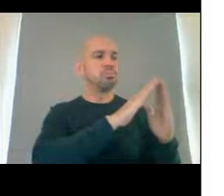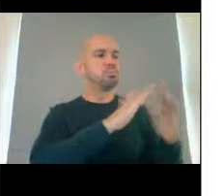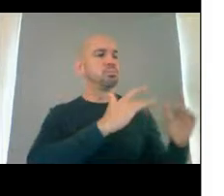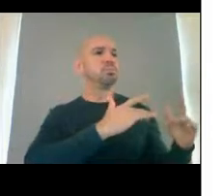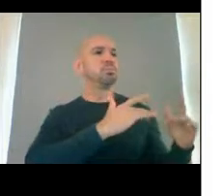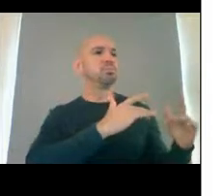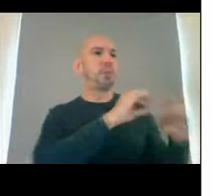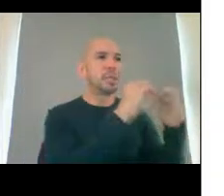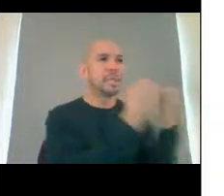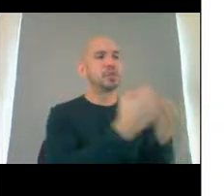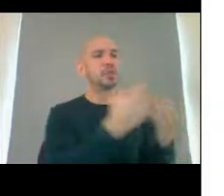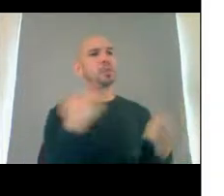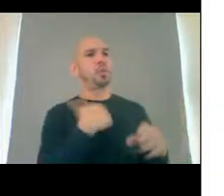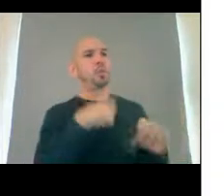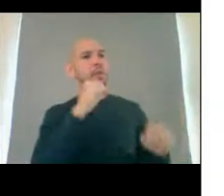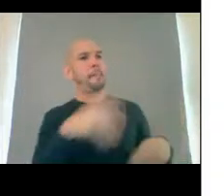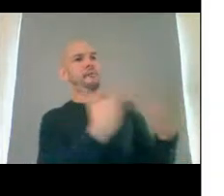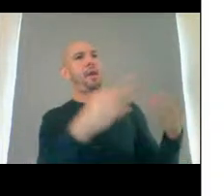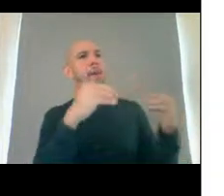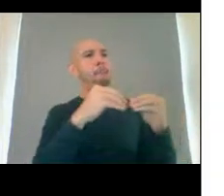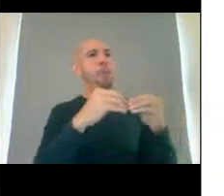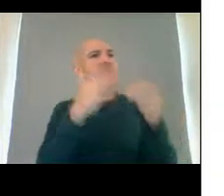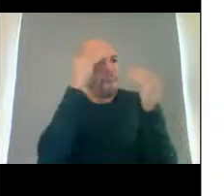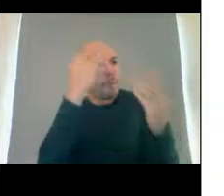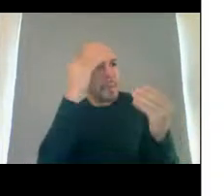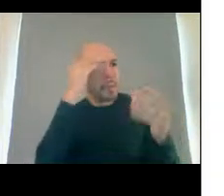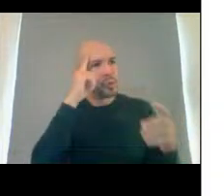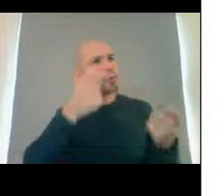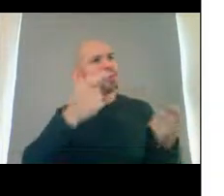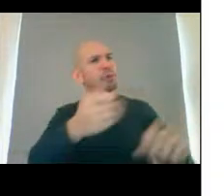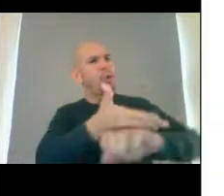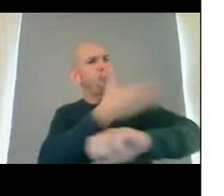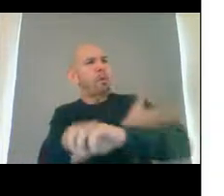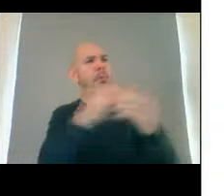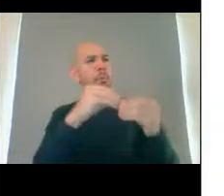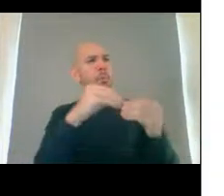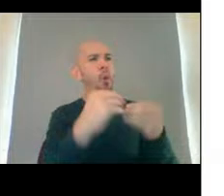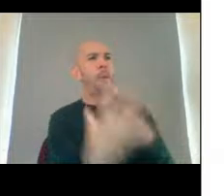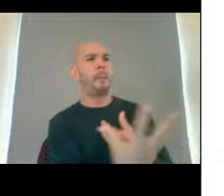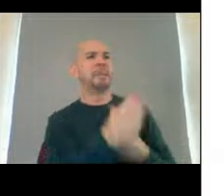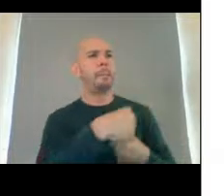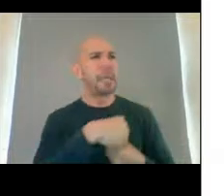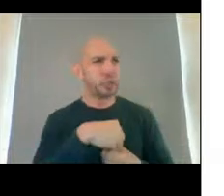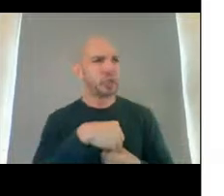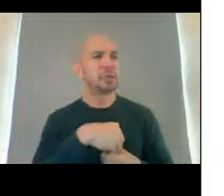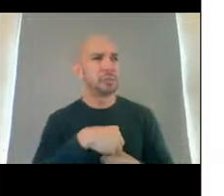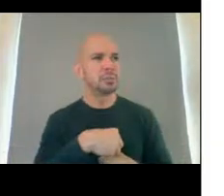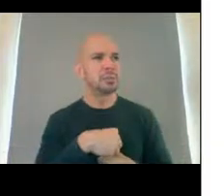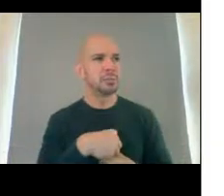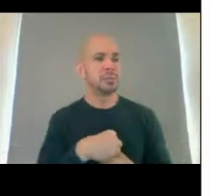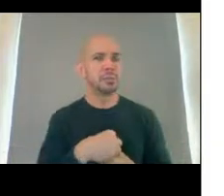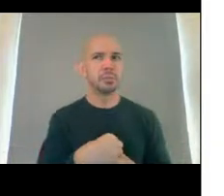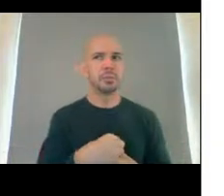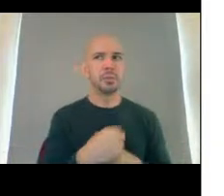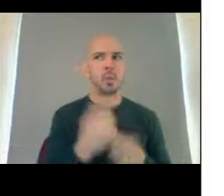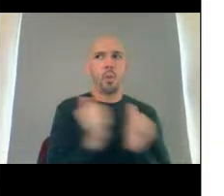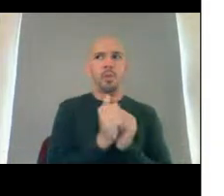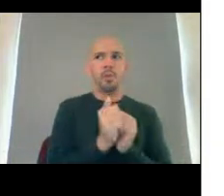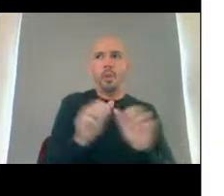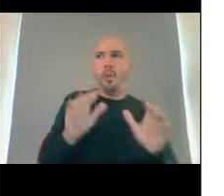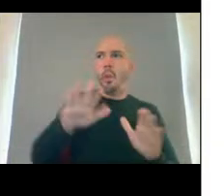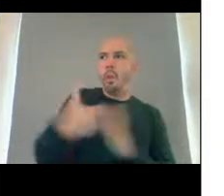and information uh to try to increase uh participation um in all the work that we're doing with uh